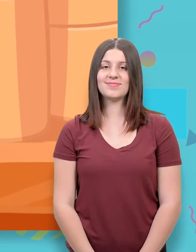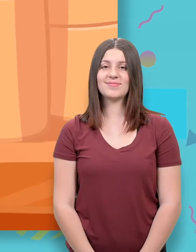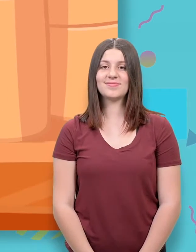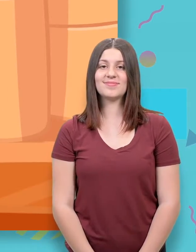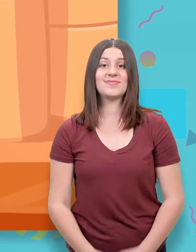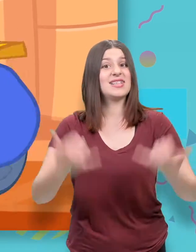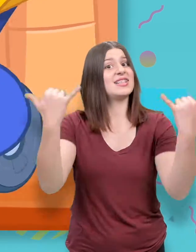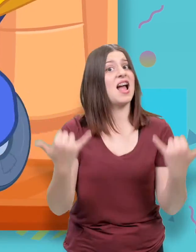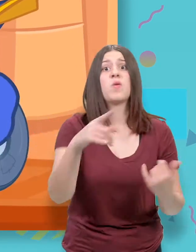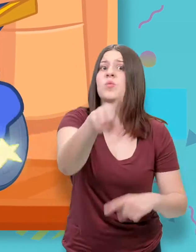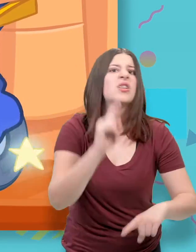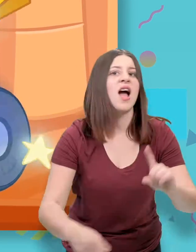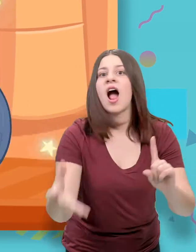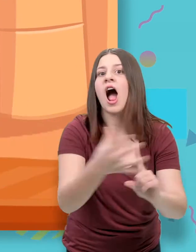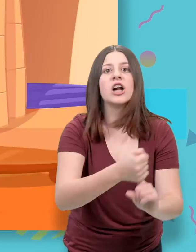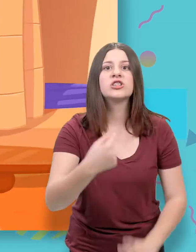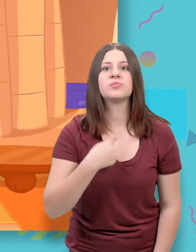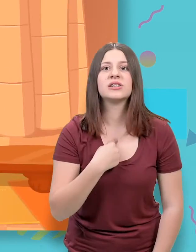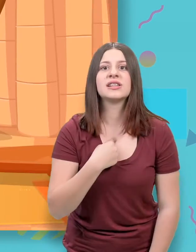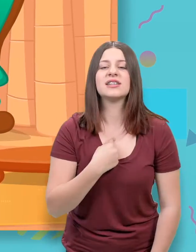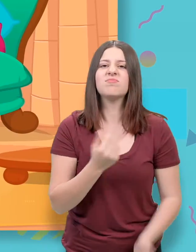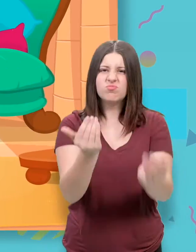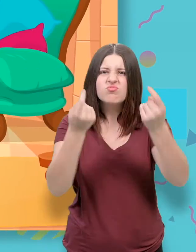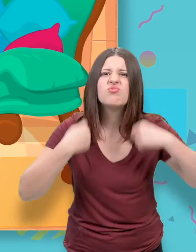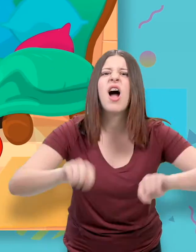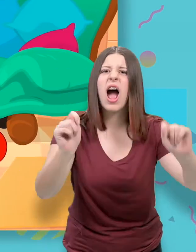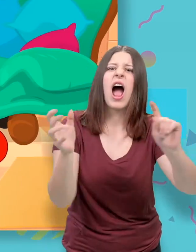Now you can't catch me!